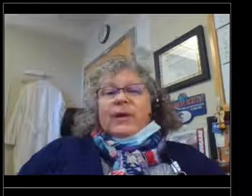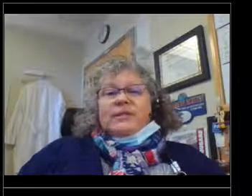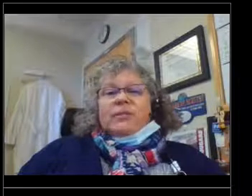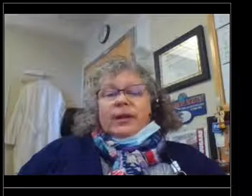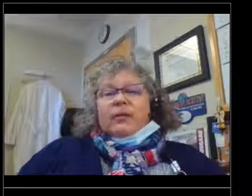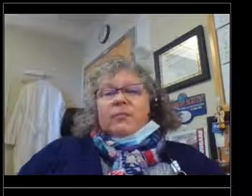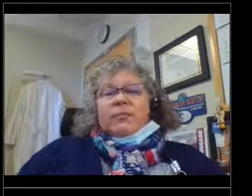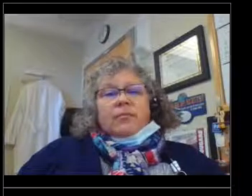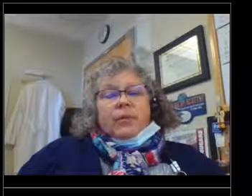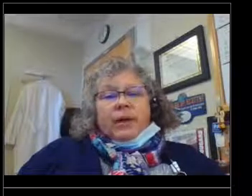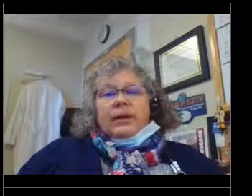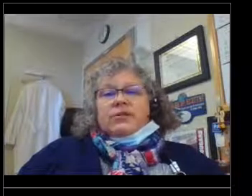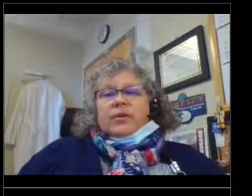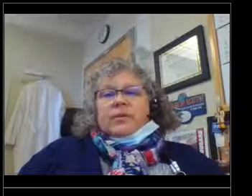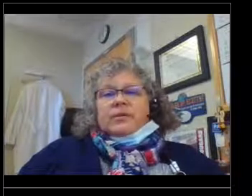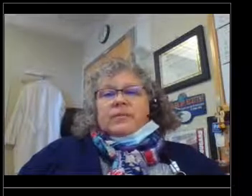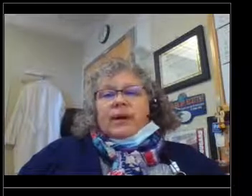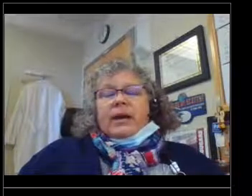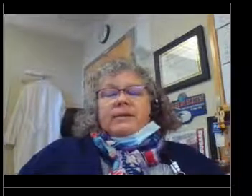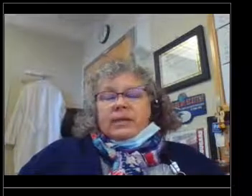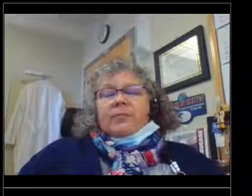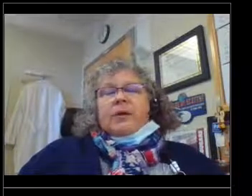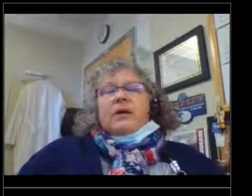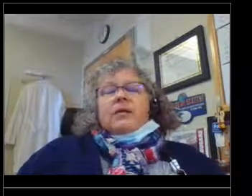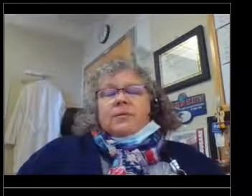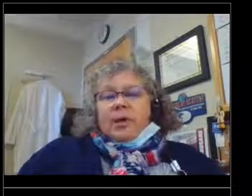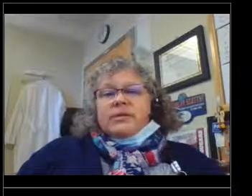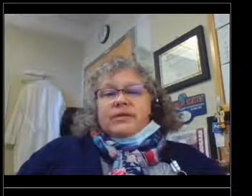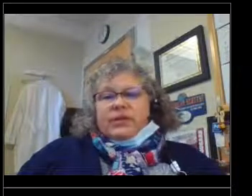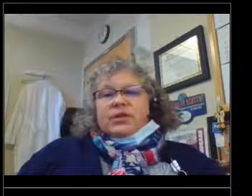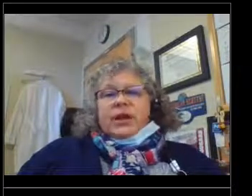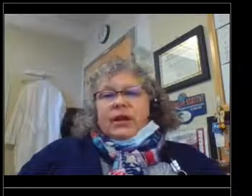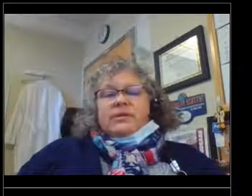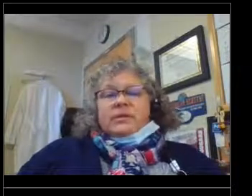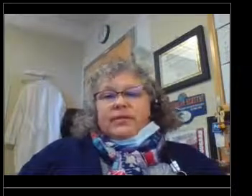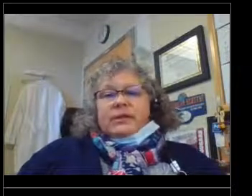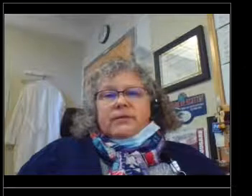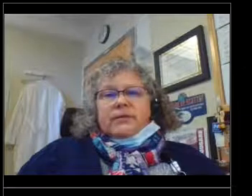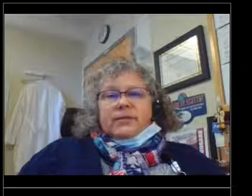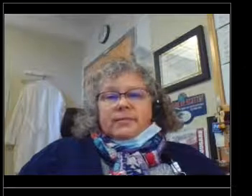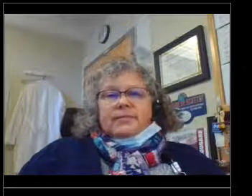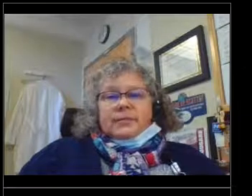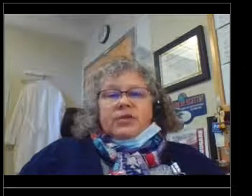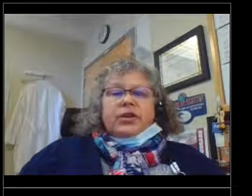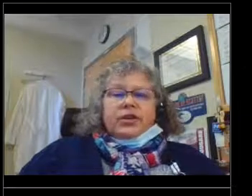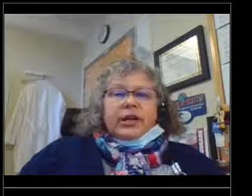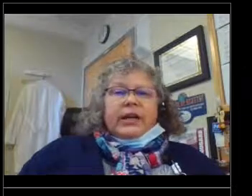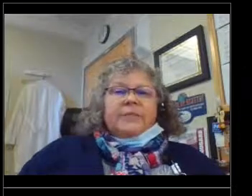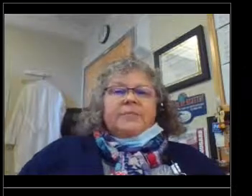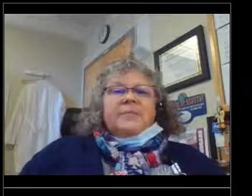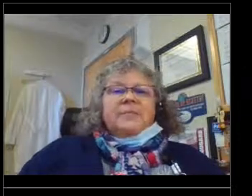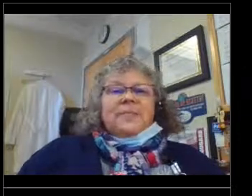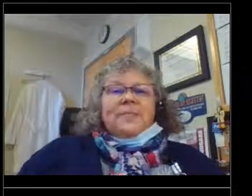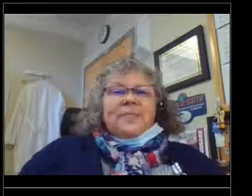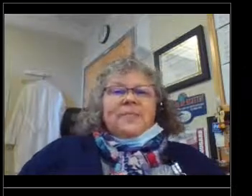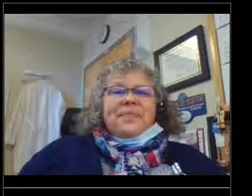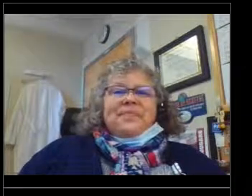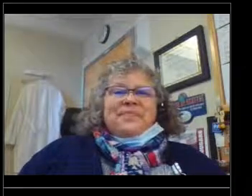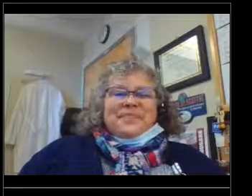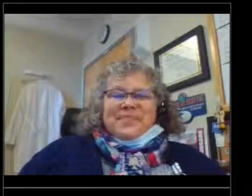to. There's a lot of ways that we can really contribute to make the team most efficient and cost effective. Dr.